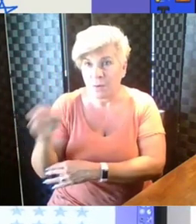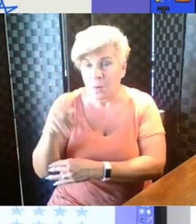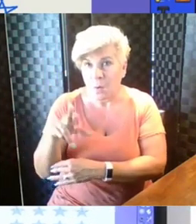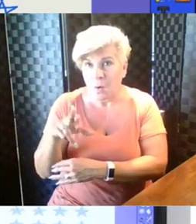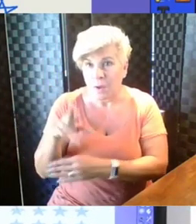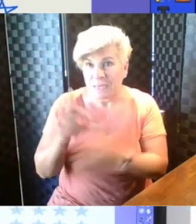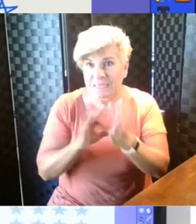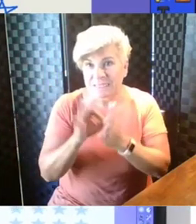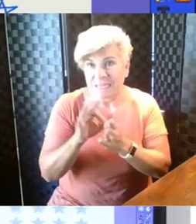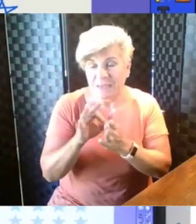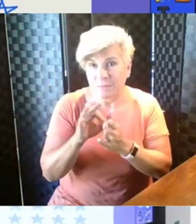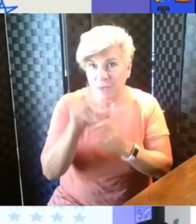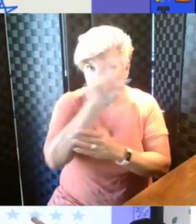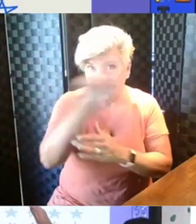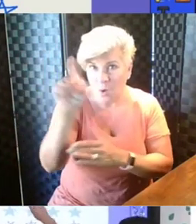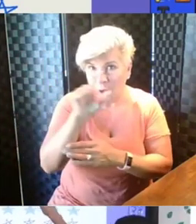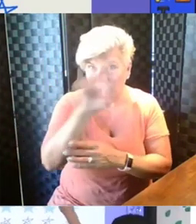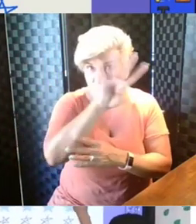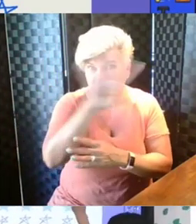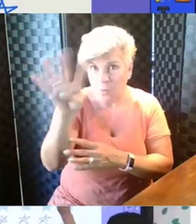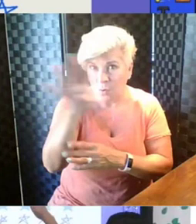4 plus 4 plus 4 plus 4, or I count my rows